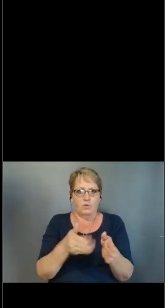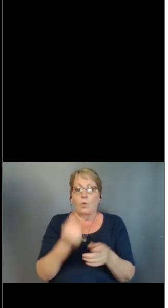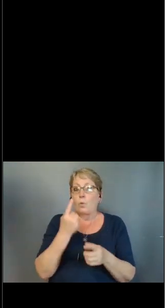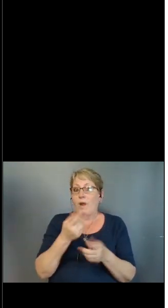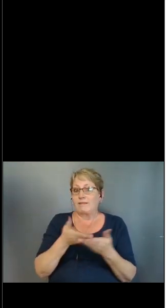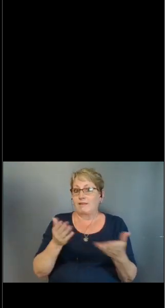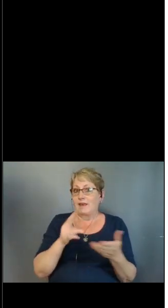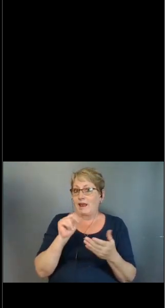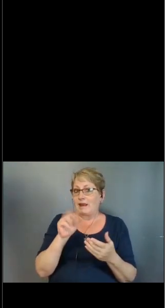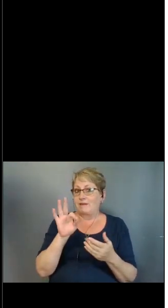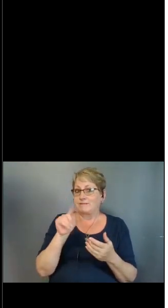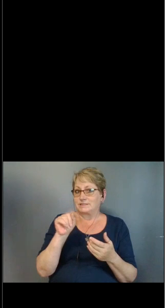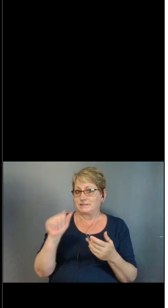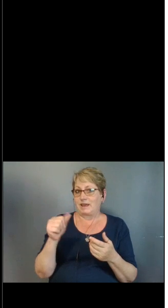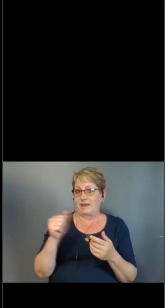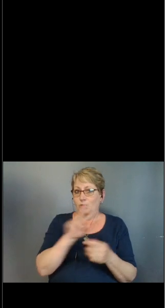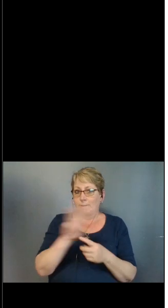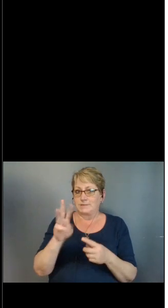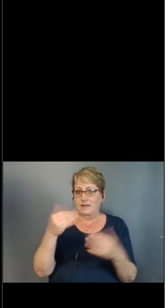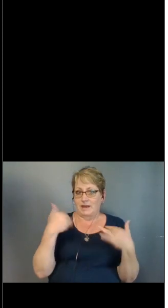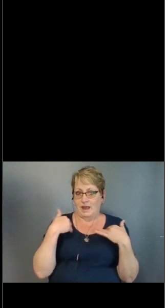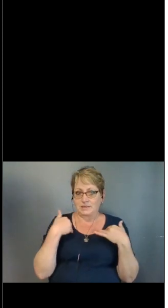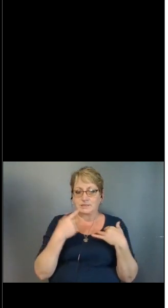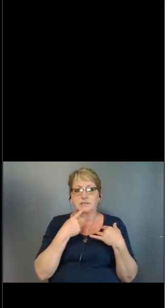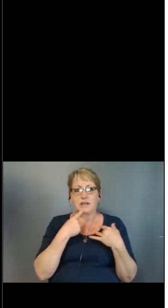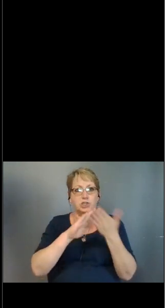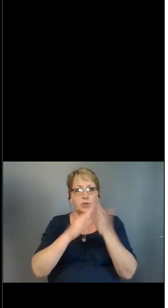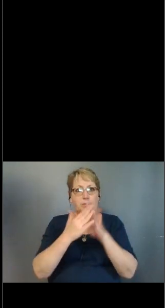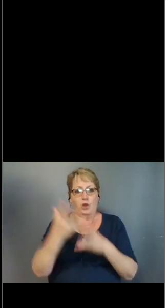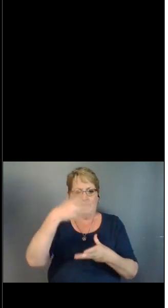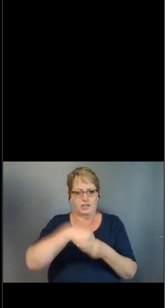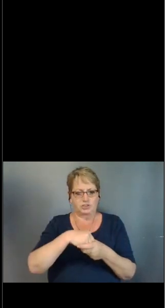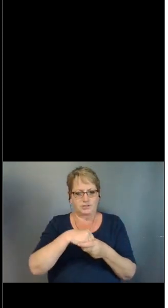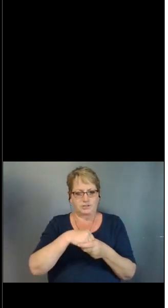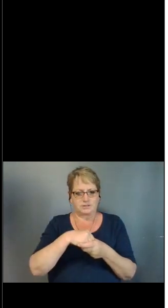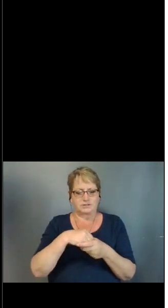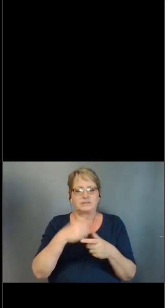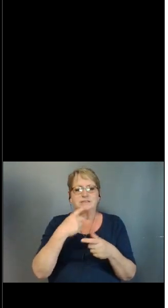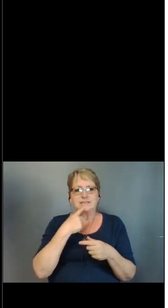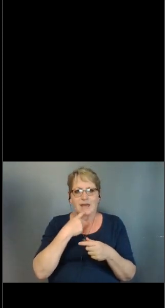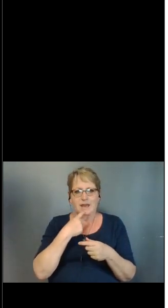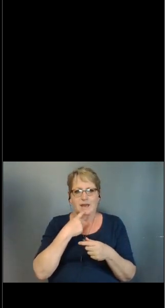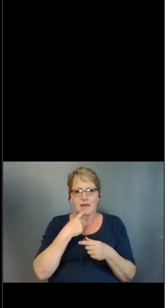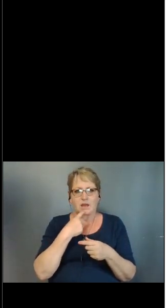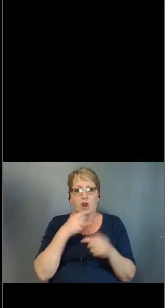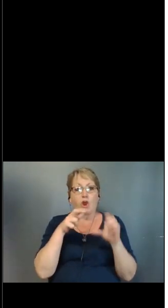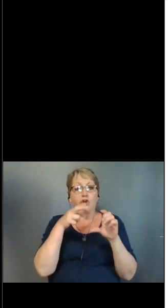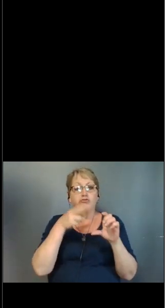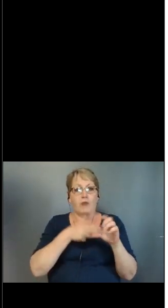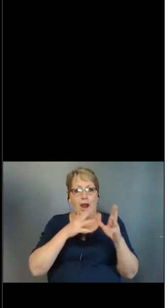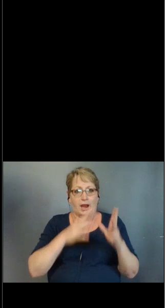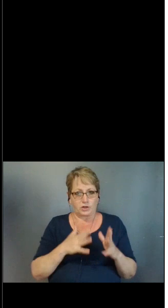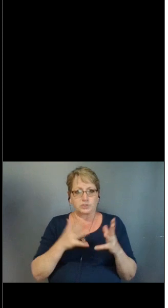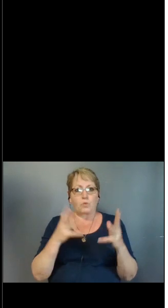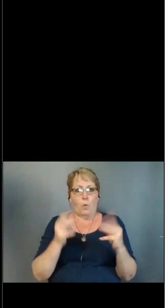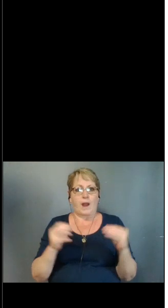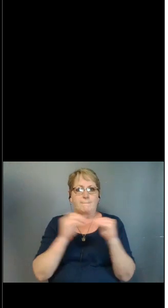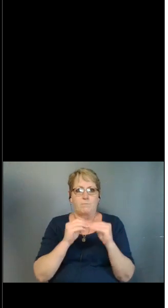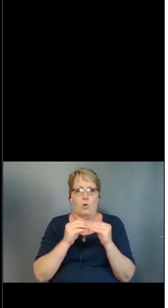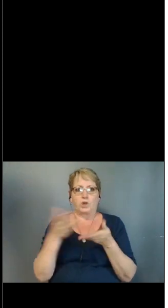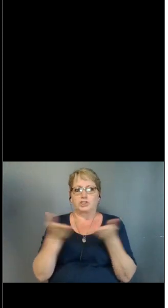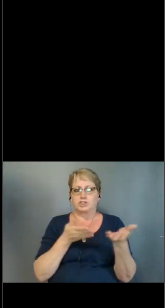has on their website was community engagement indicated that riders wanted more service on the west side